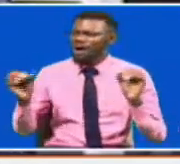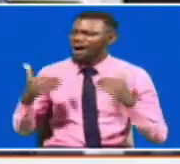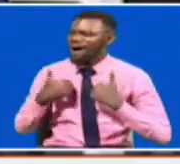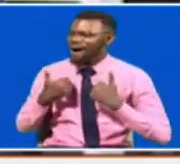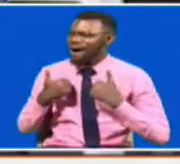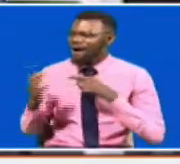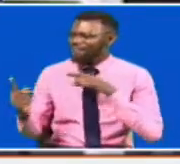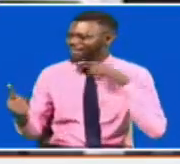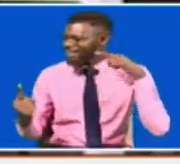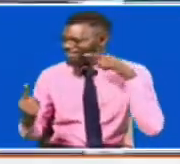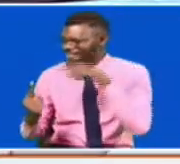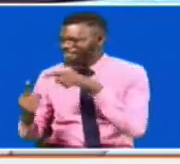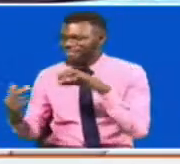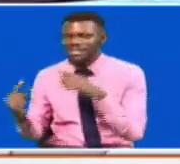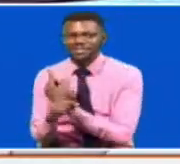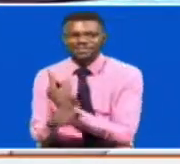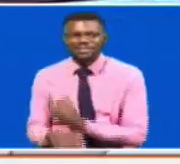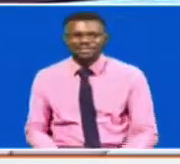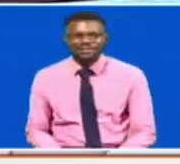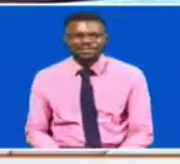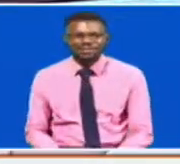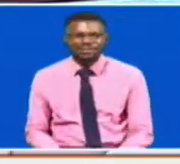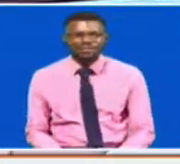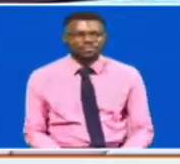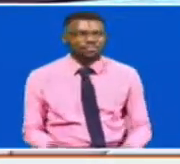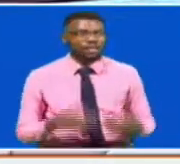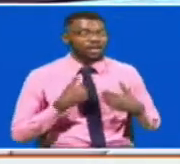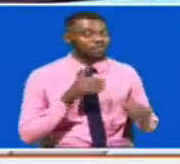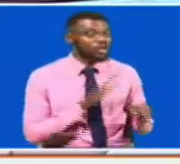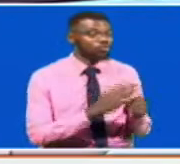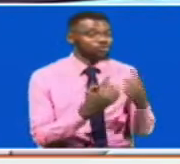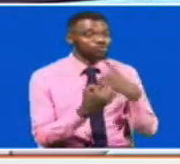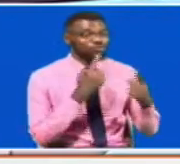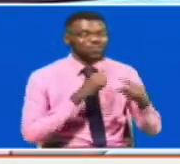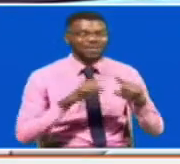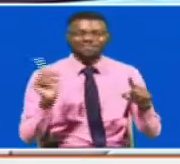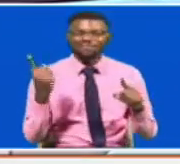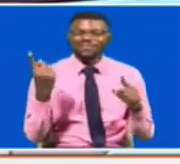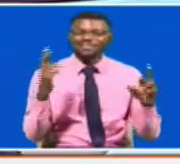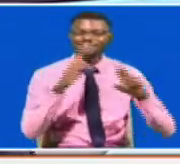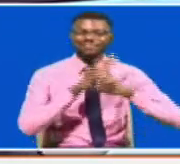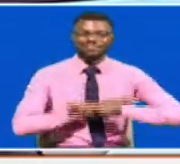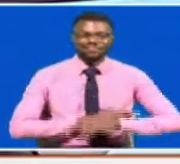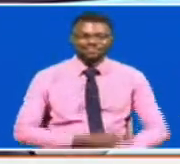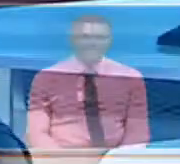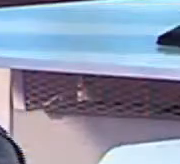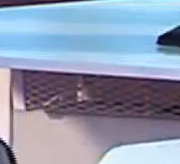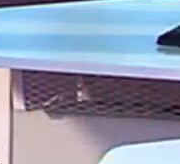described in the book. Yeah. All right, there's a lot to talk about, but first we have to take a break. Absolutely.